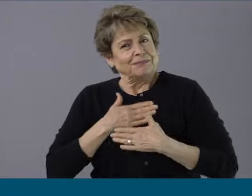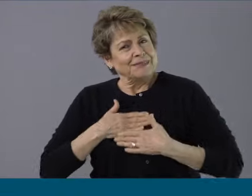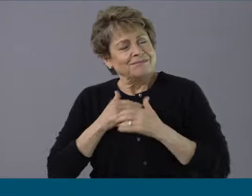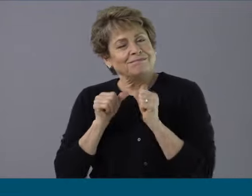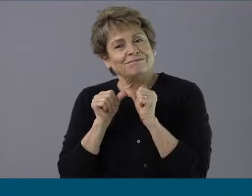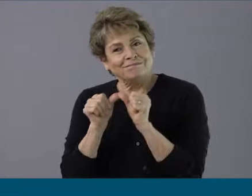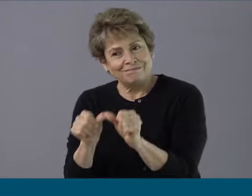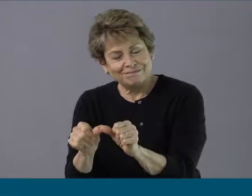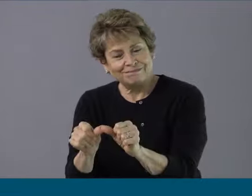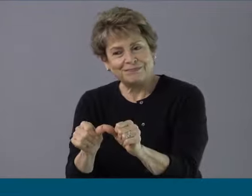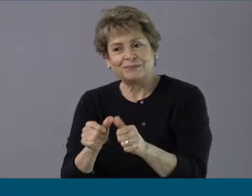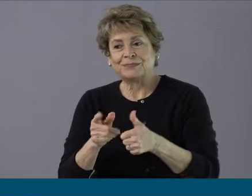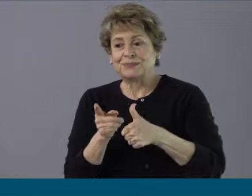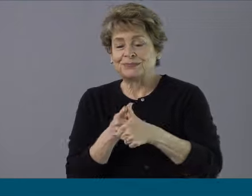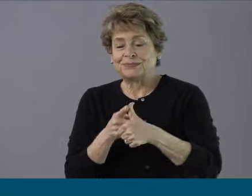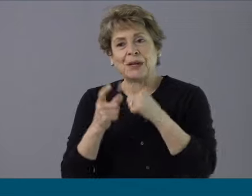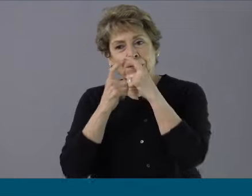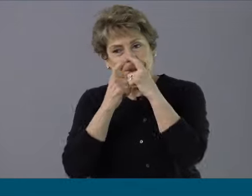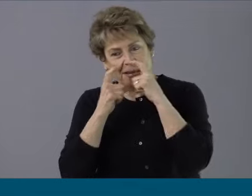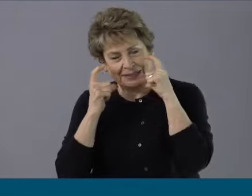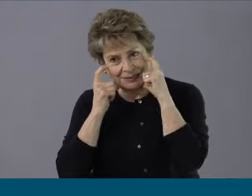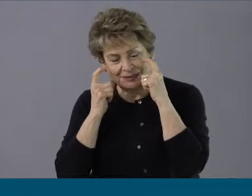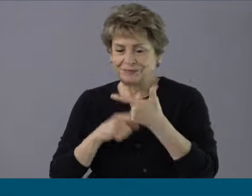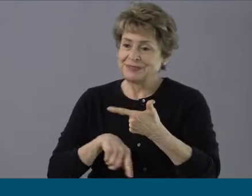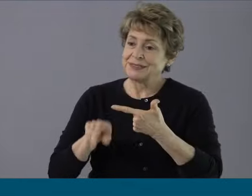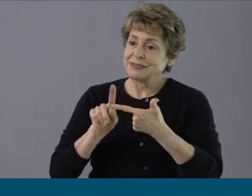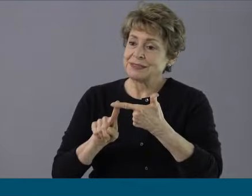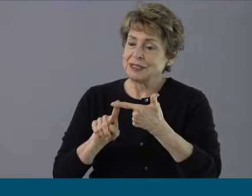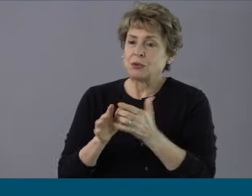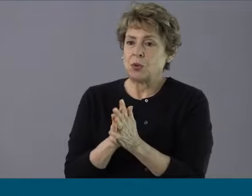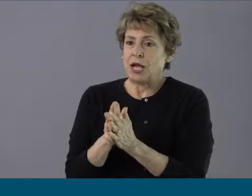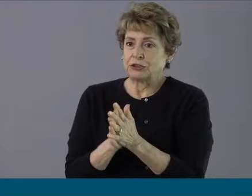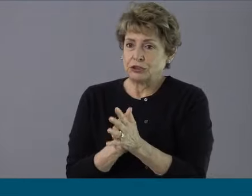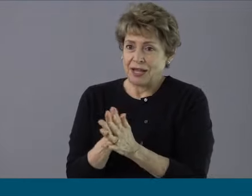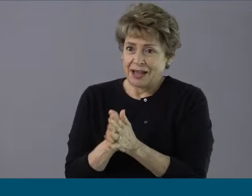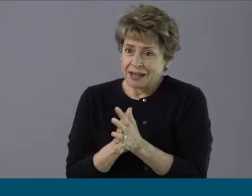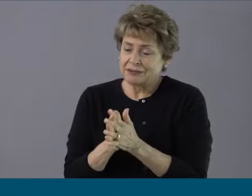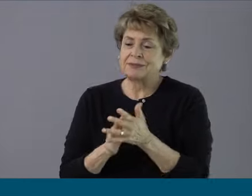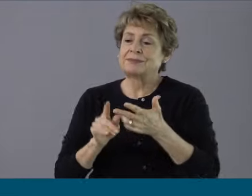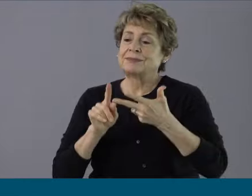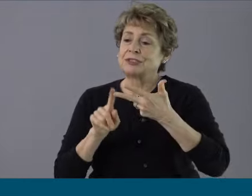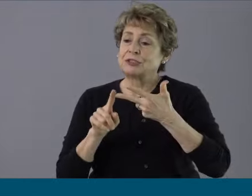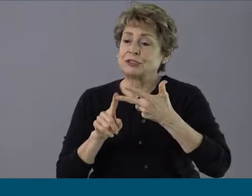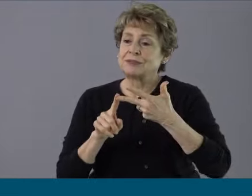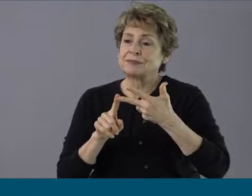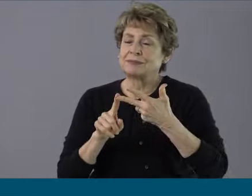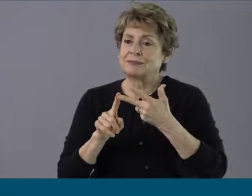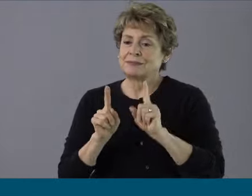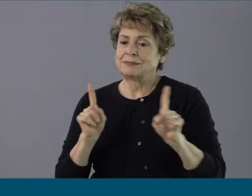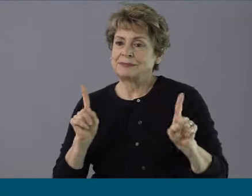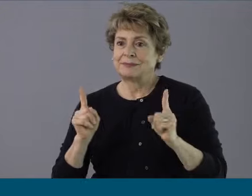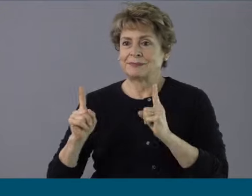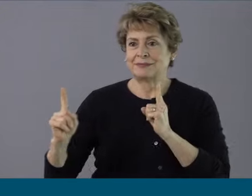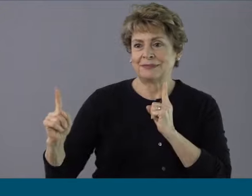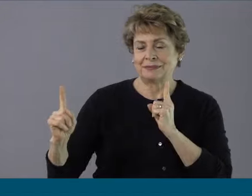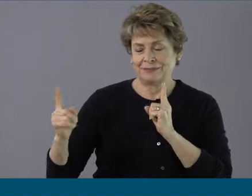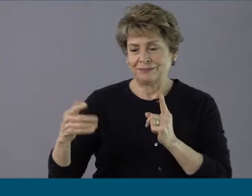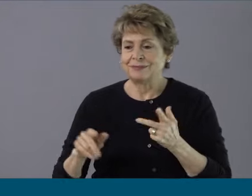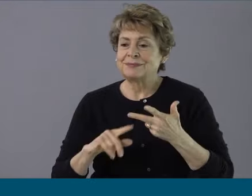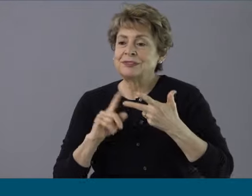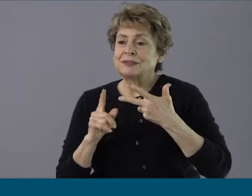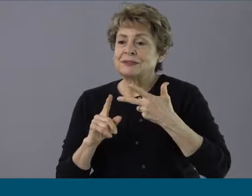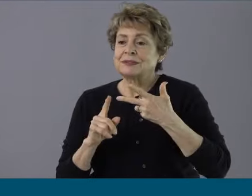your hands, physically distance, and stay at home. If you take these on as patriotic duties, you